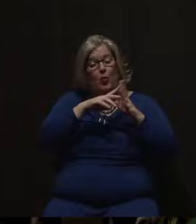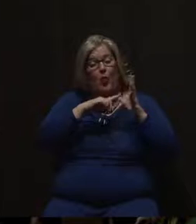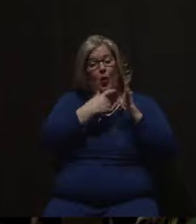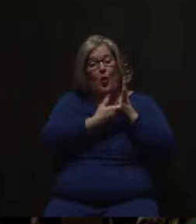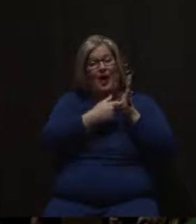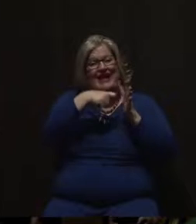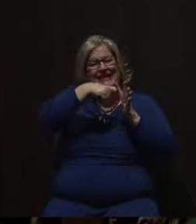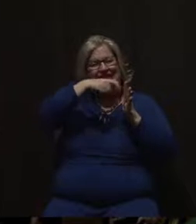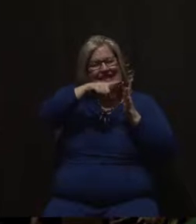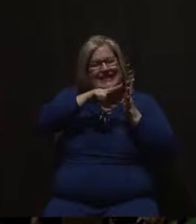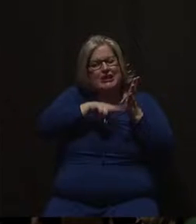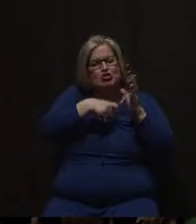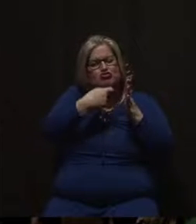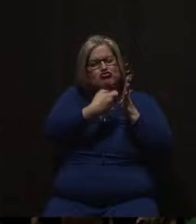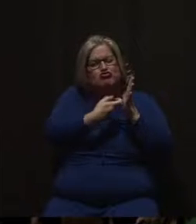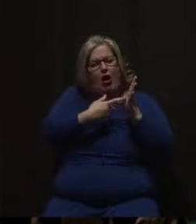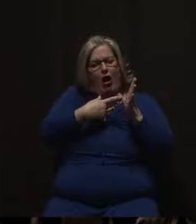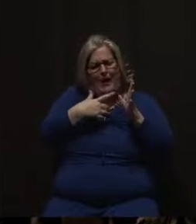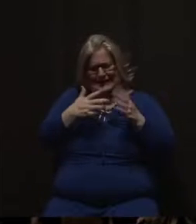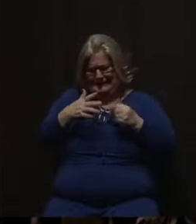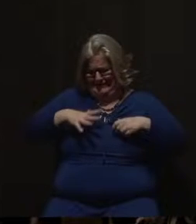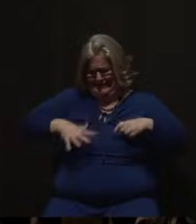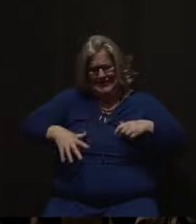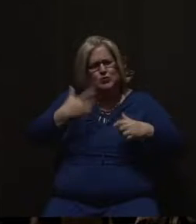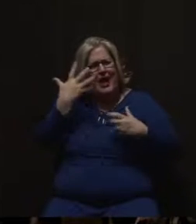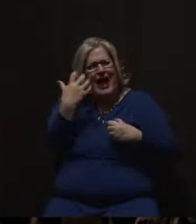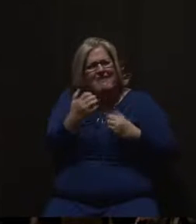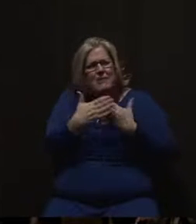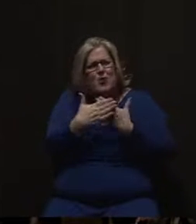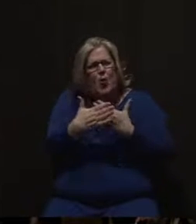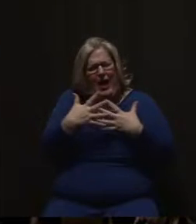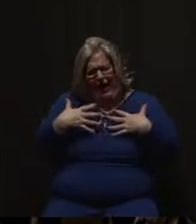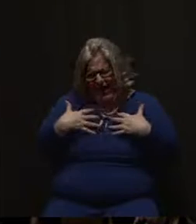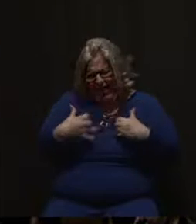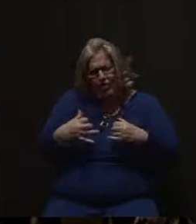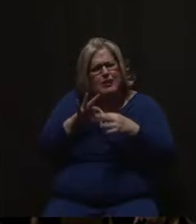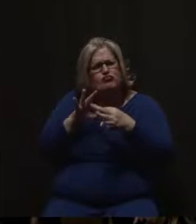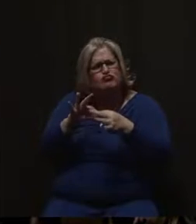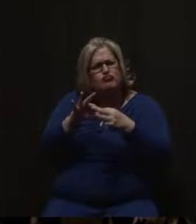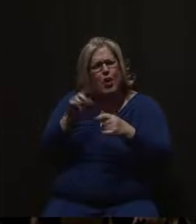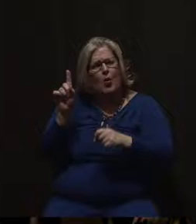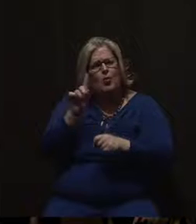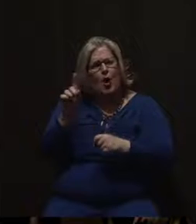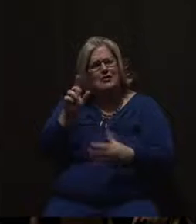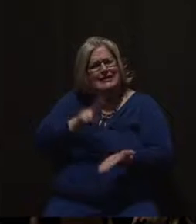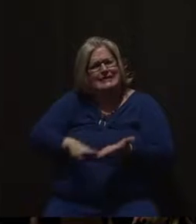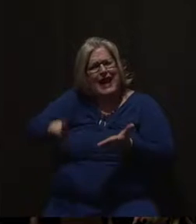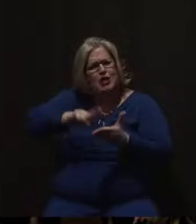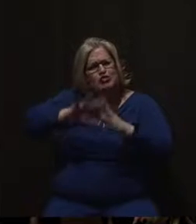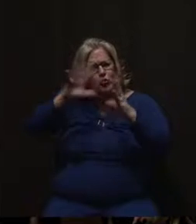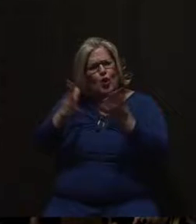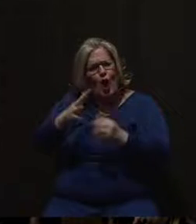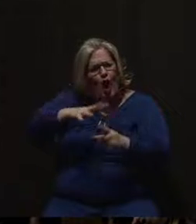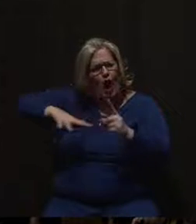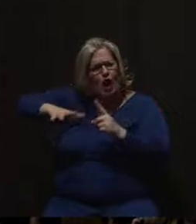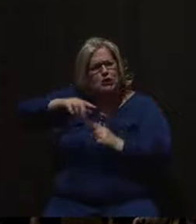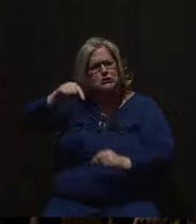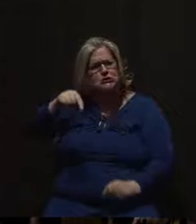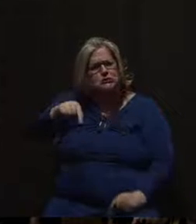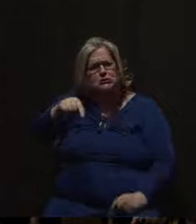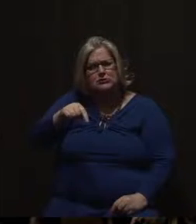healthy interaction with the natural environment. But you brought this into an